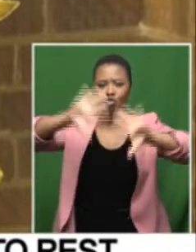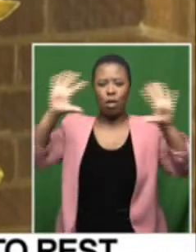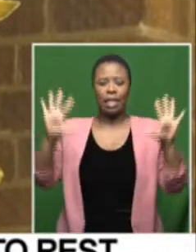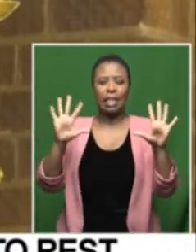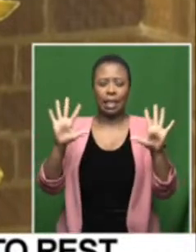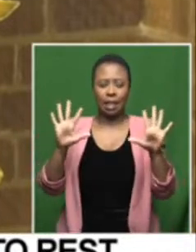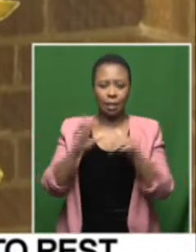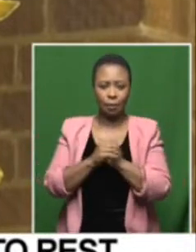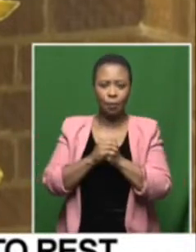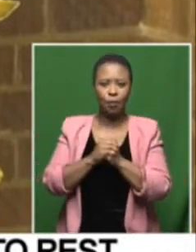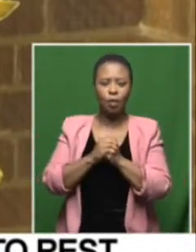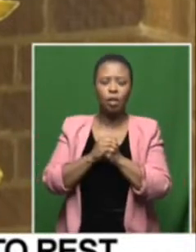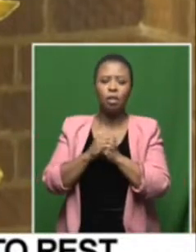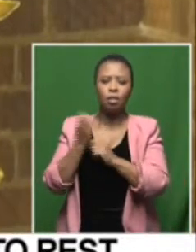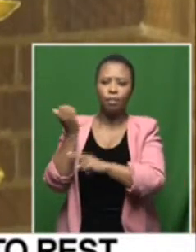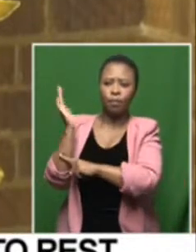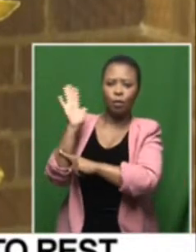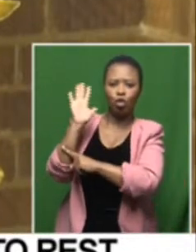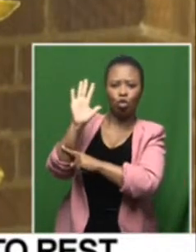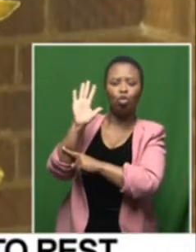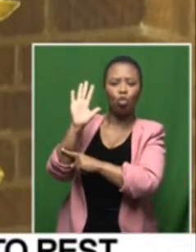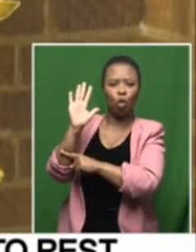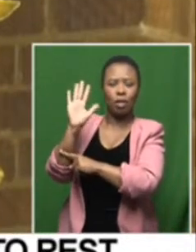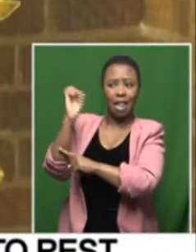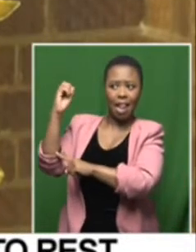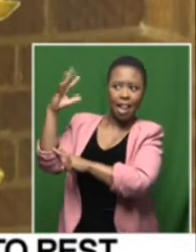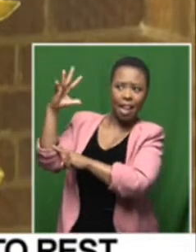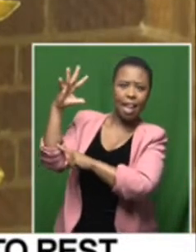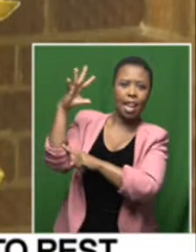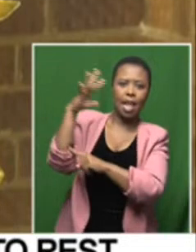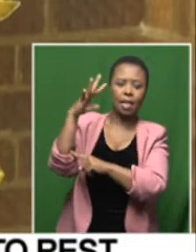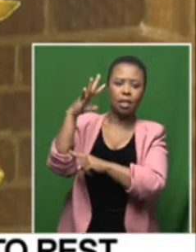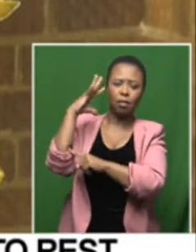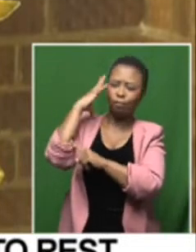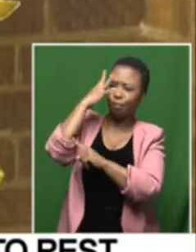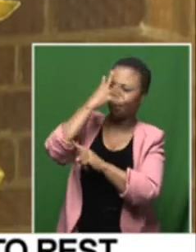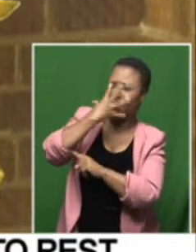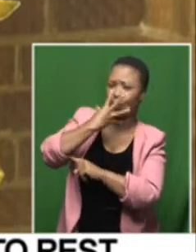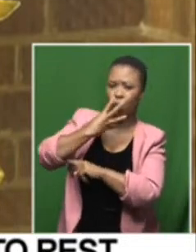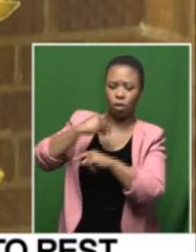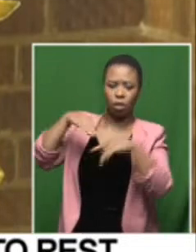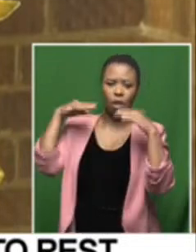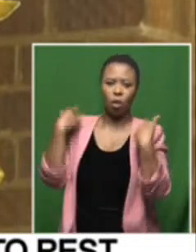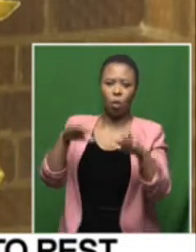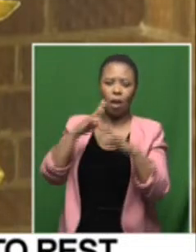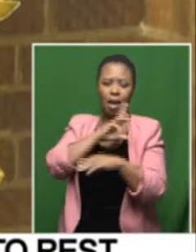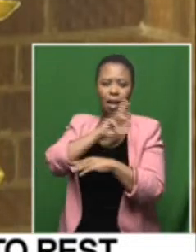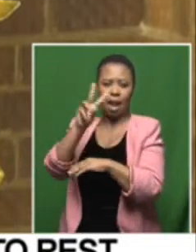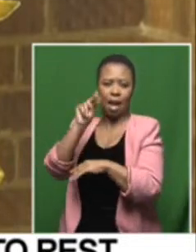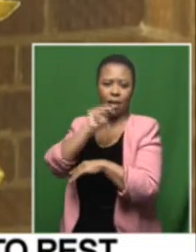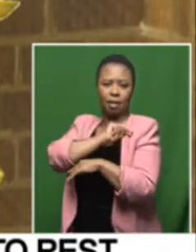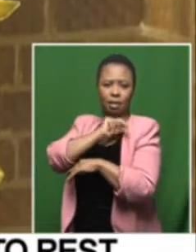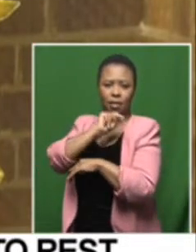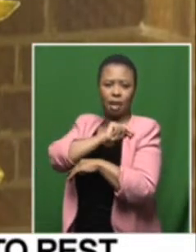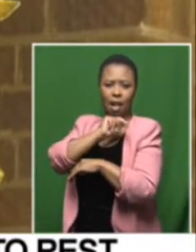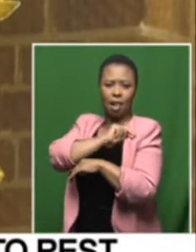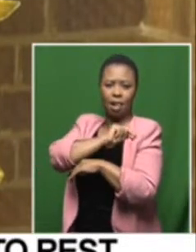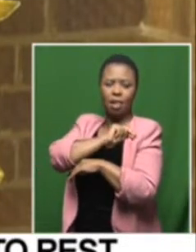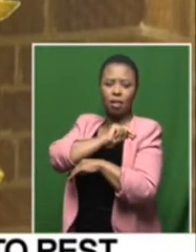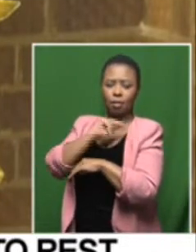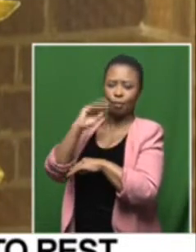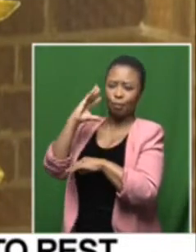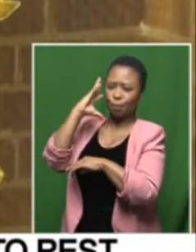bedecking shores with light beyond the magnificent beauty of Natal's unmistakable